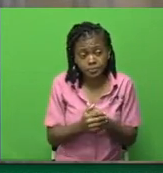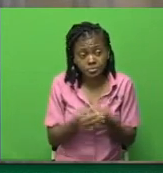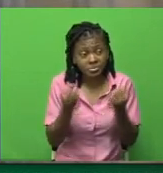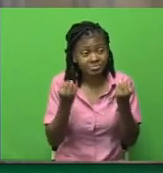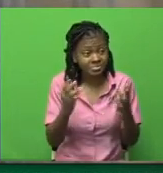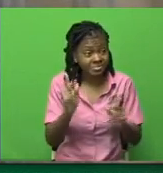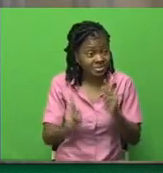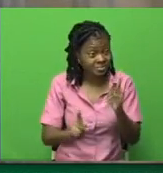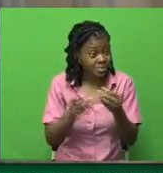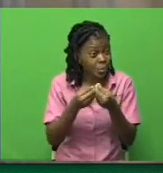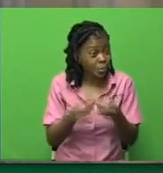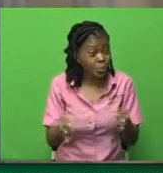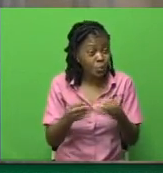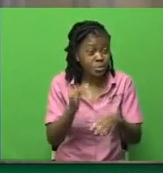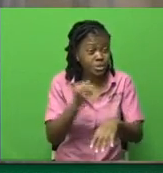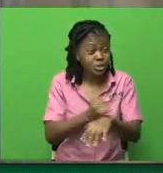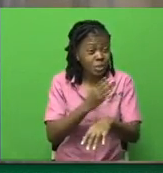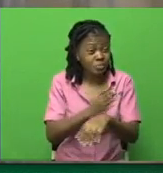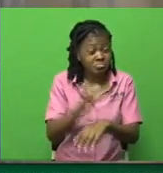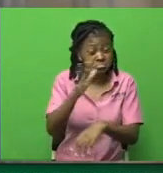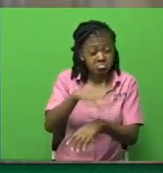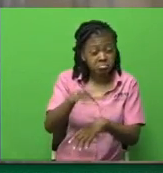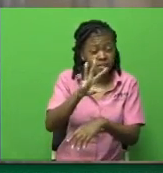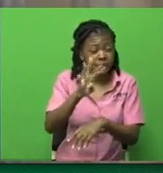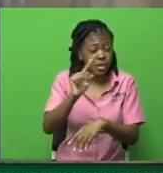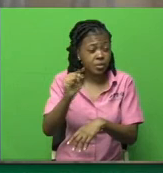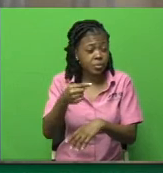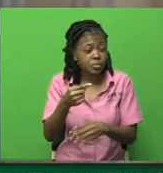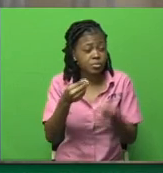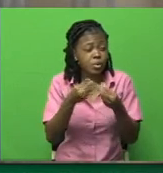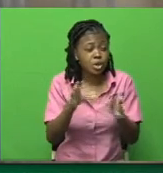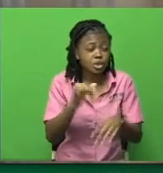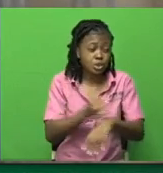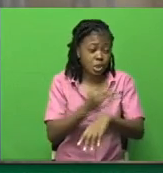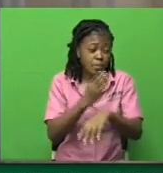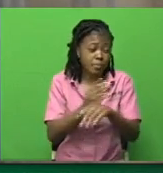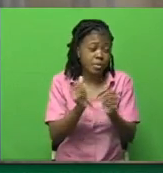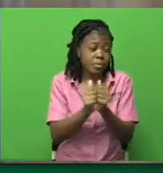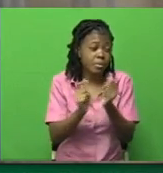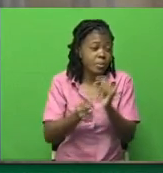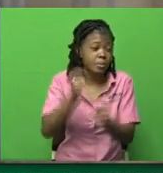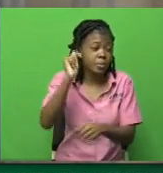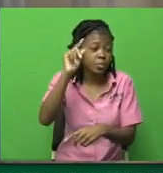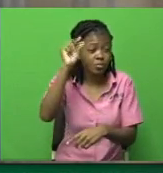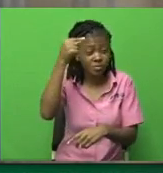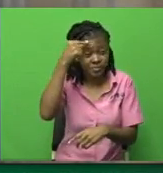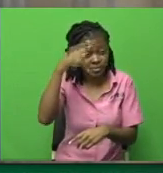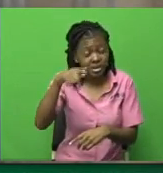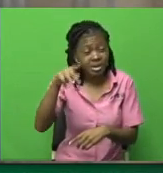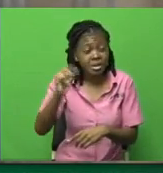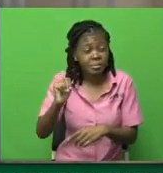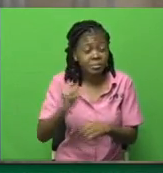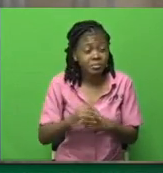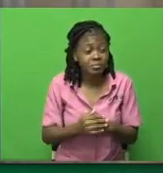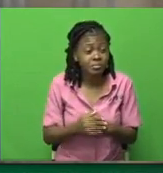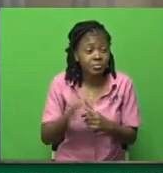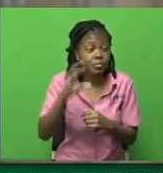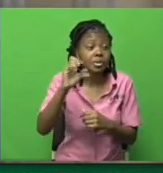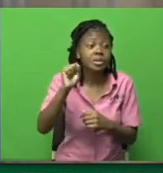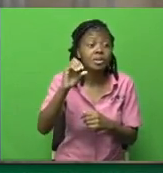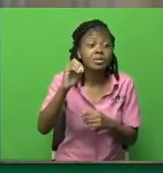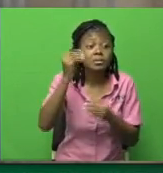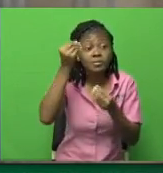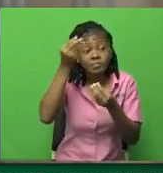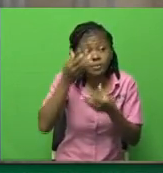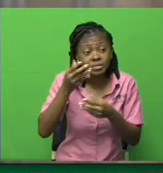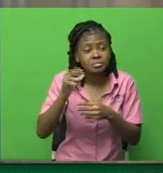54 000 under this government so that's why I'm saying it is very uncertain from the CSO and from the nib um what do real